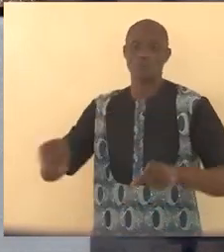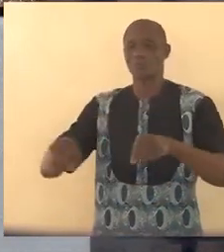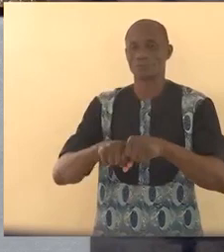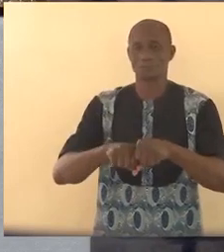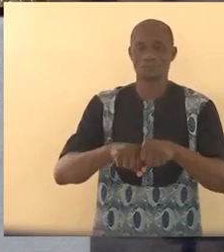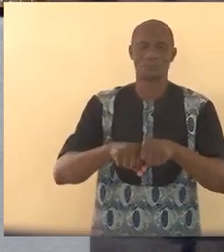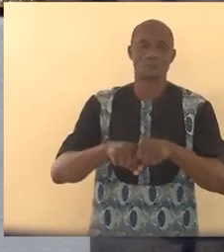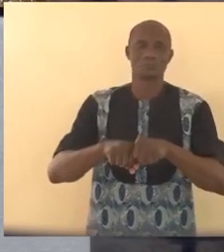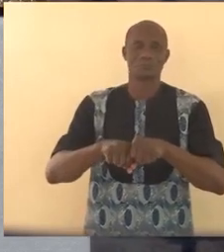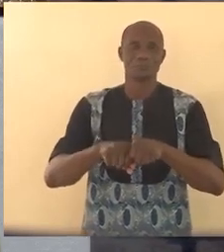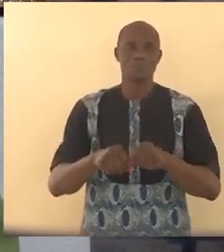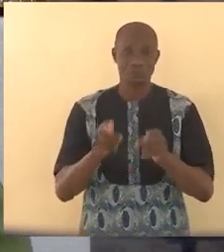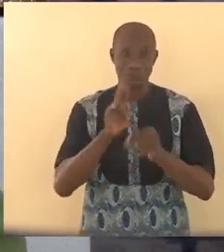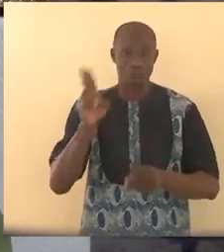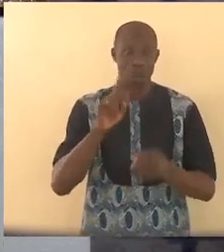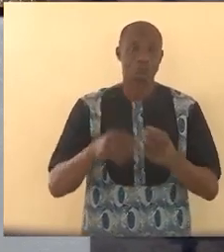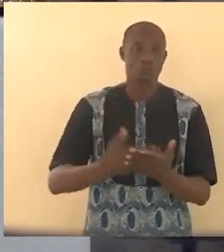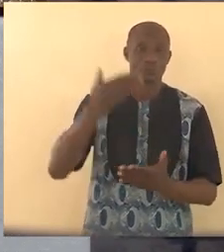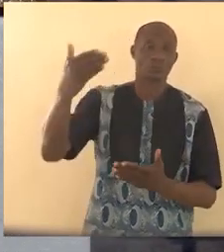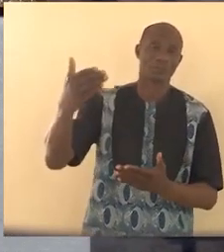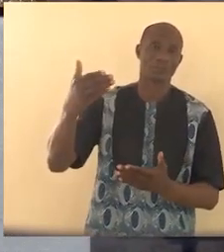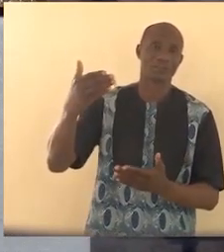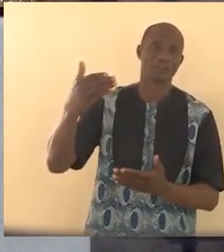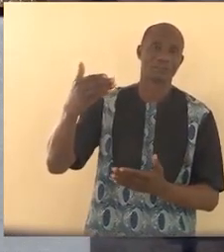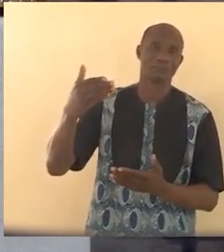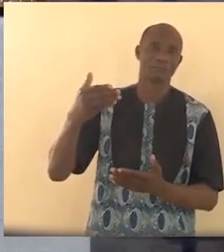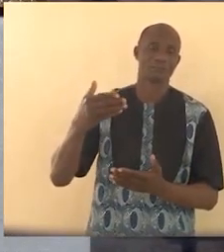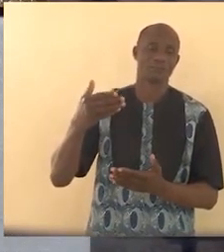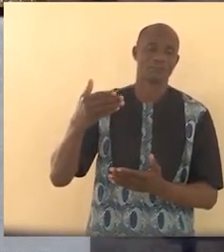shoe he used to buy. If he used to buy